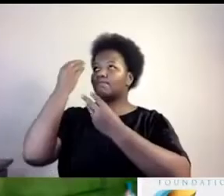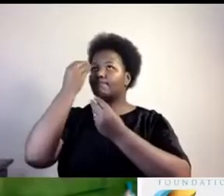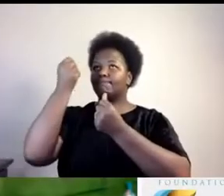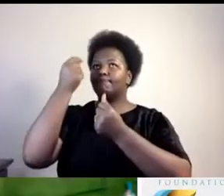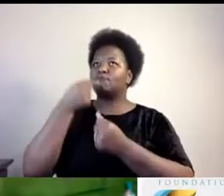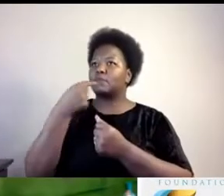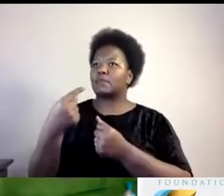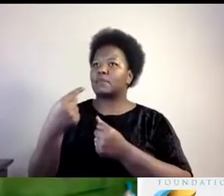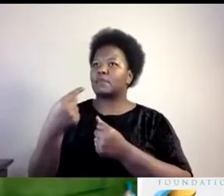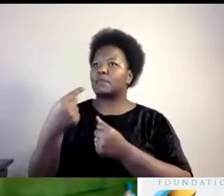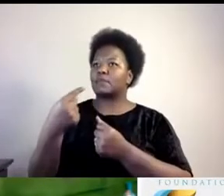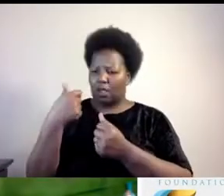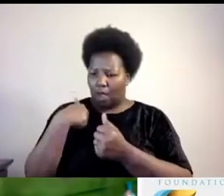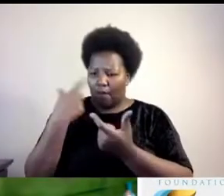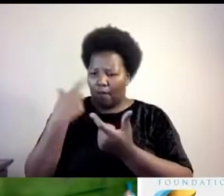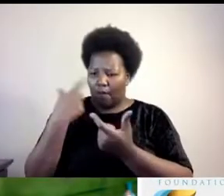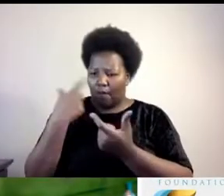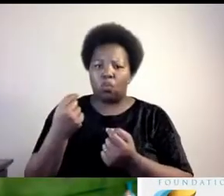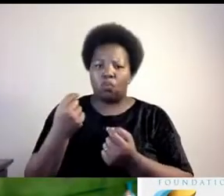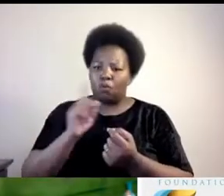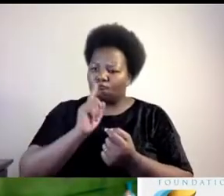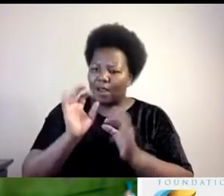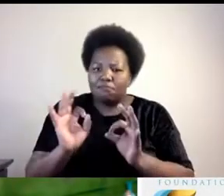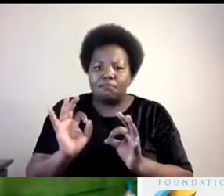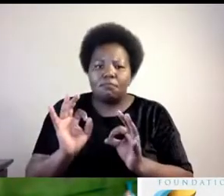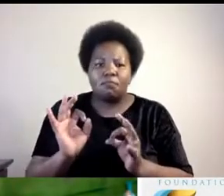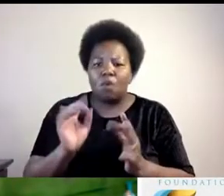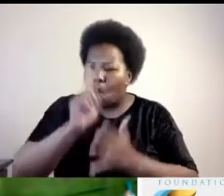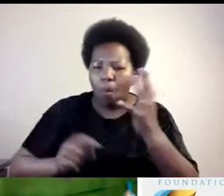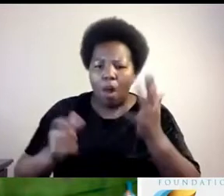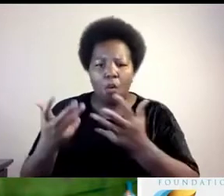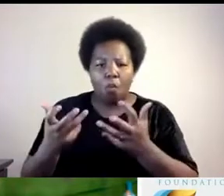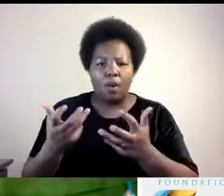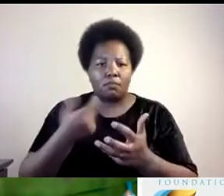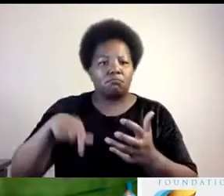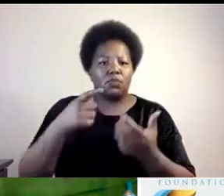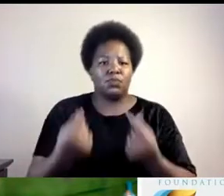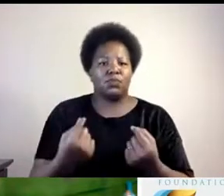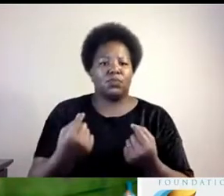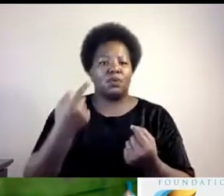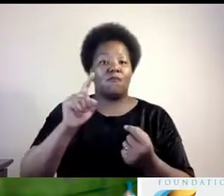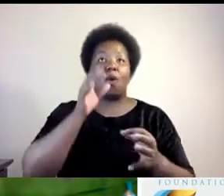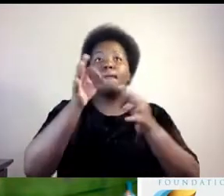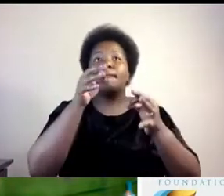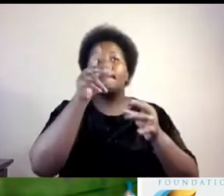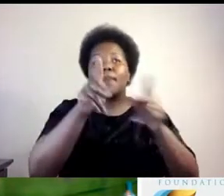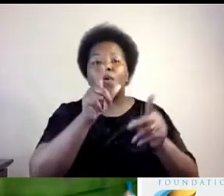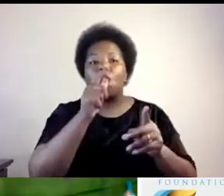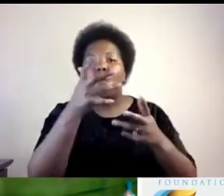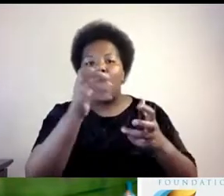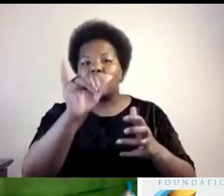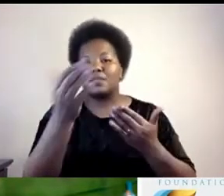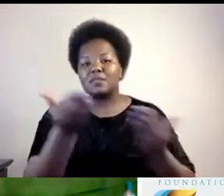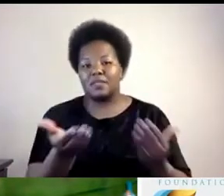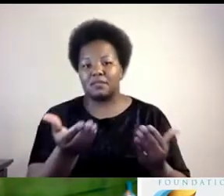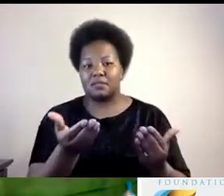intentional about the decisions that we were making for people who wanted these services. We had to ask